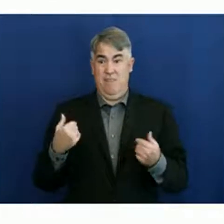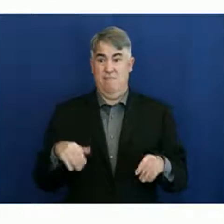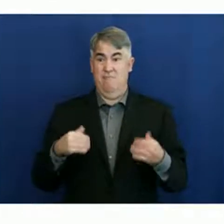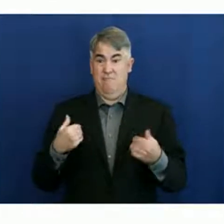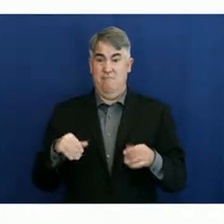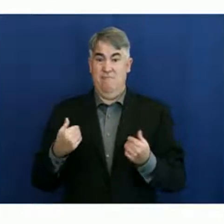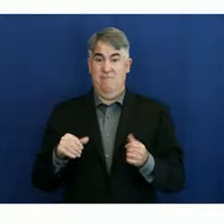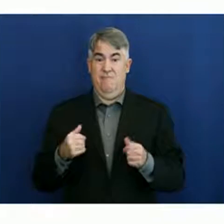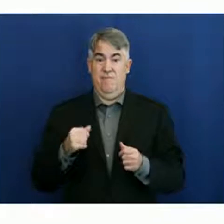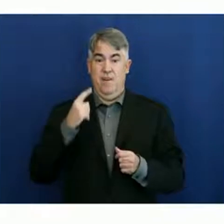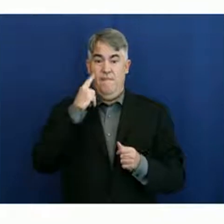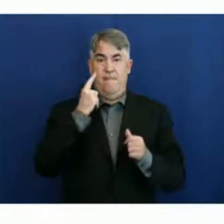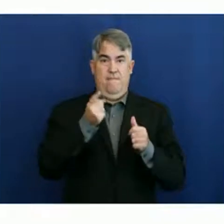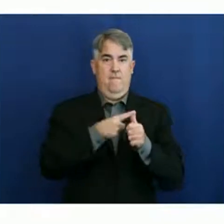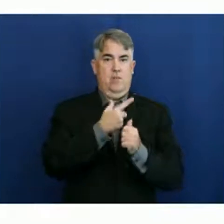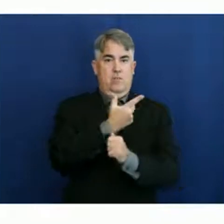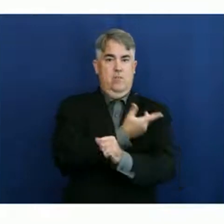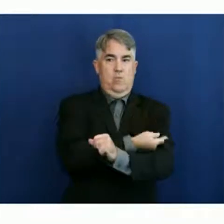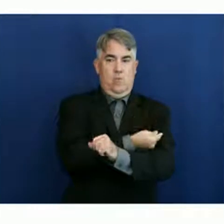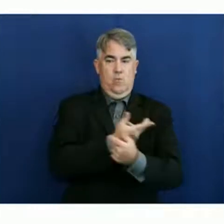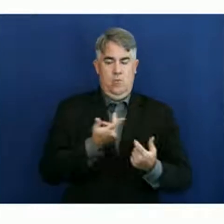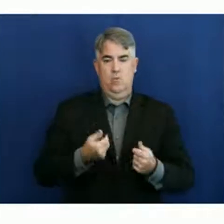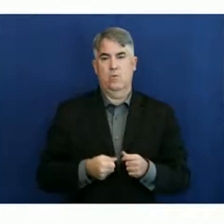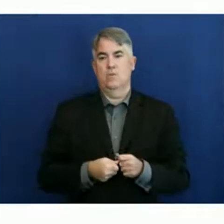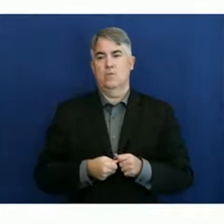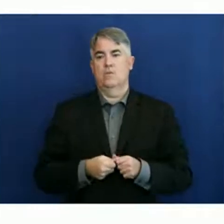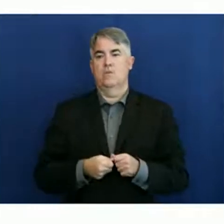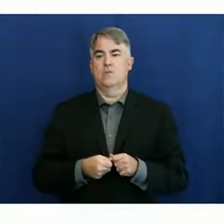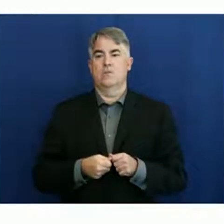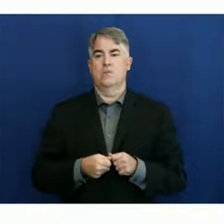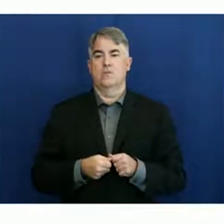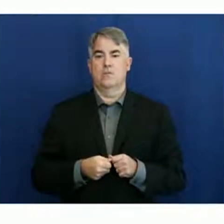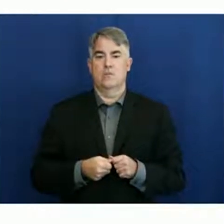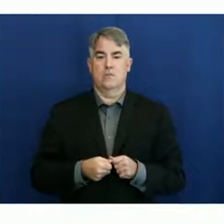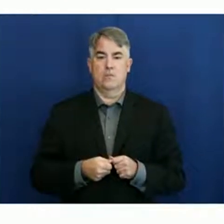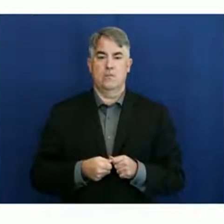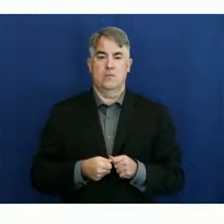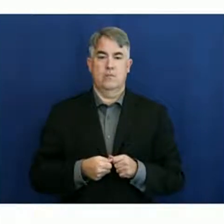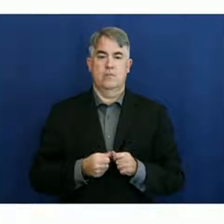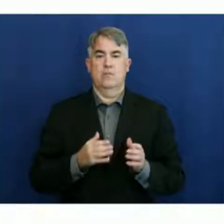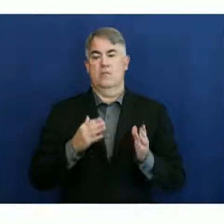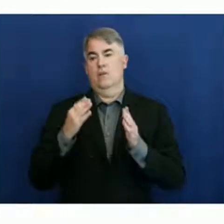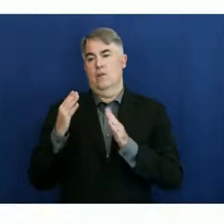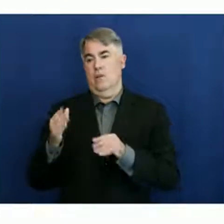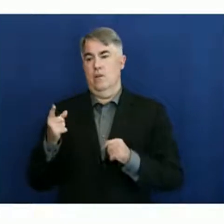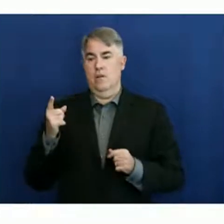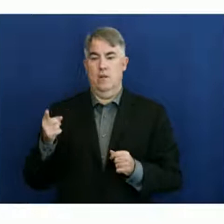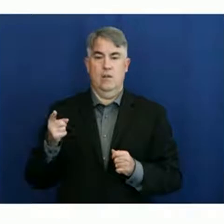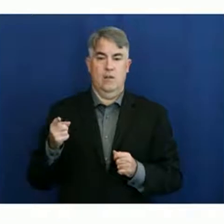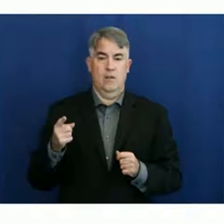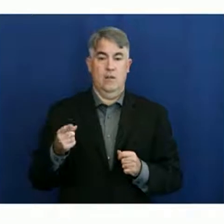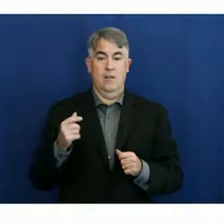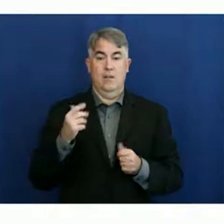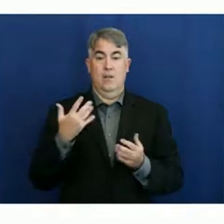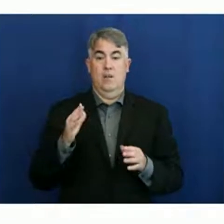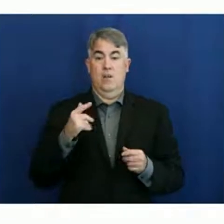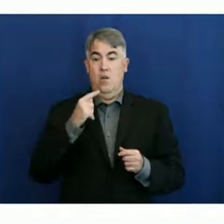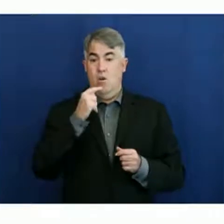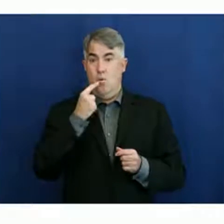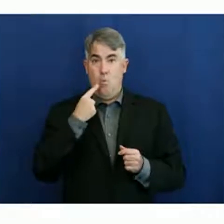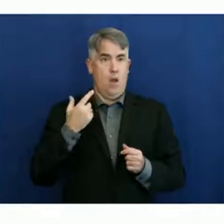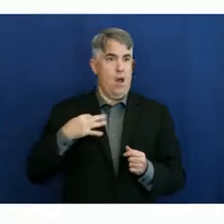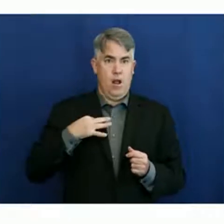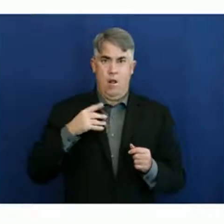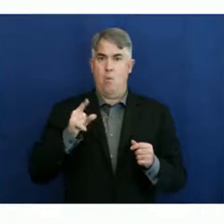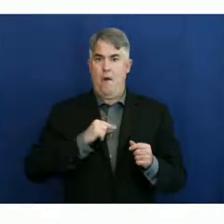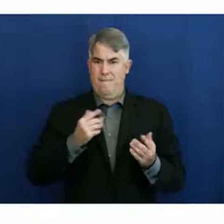first doses. And then obviously on our dashboard, we also show the numbers just based on eligible population and